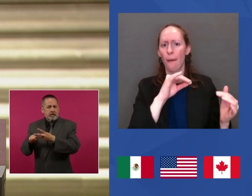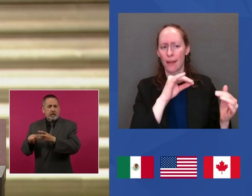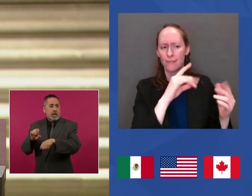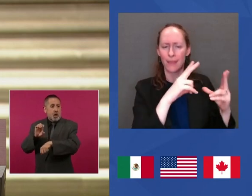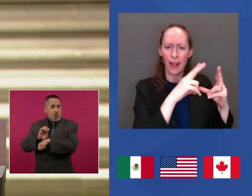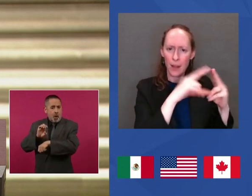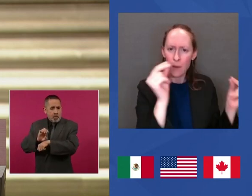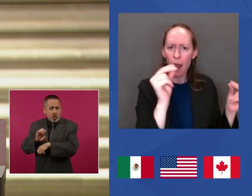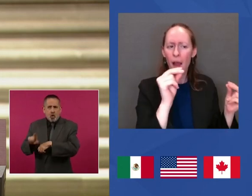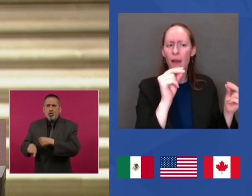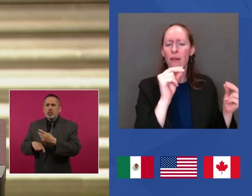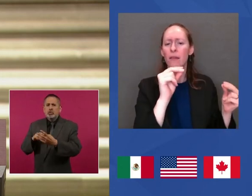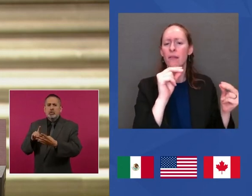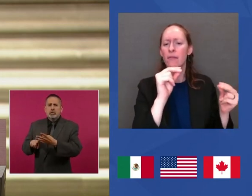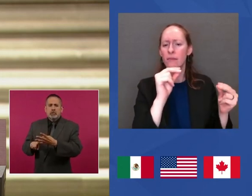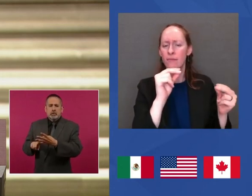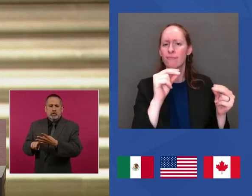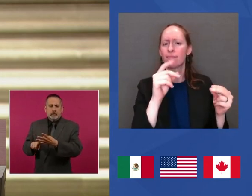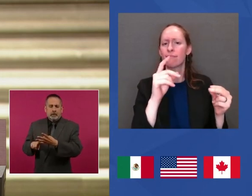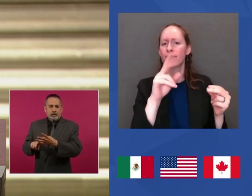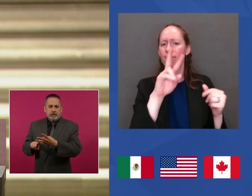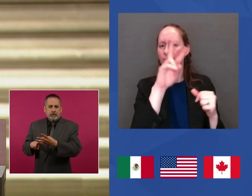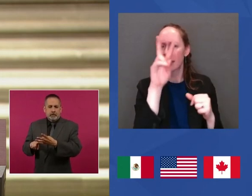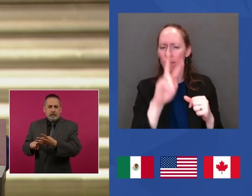Colombia, Ecuador.